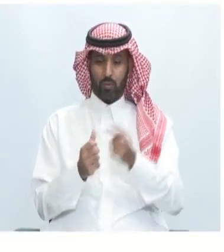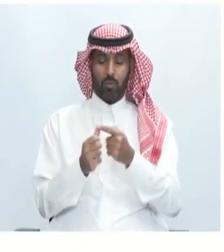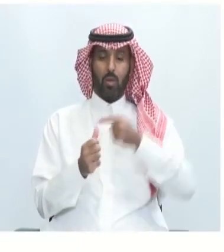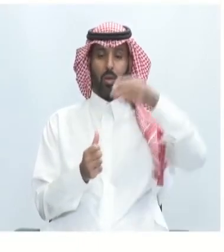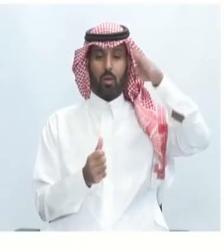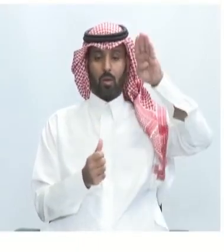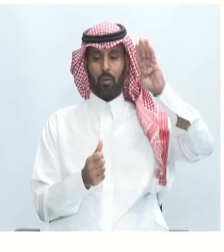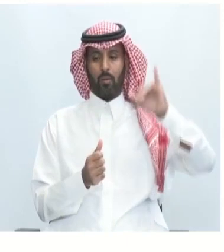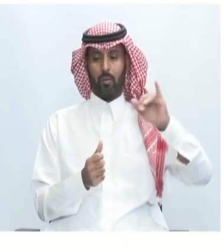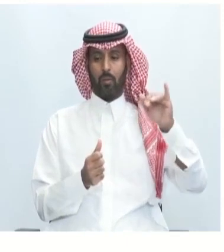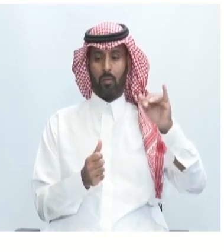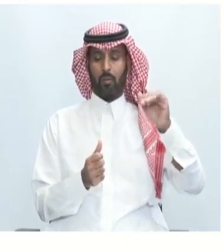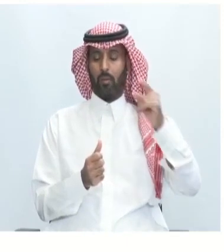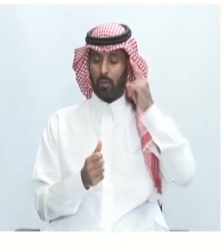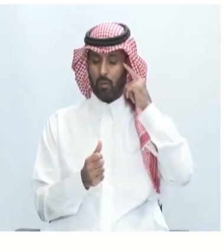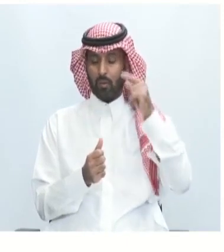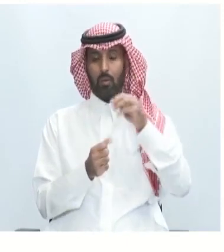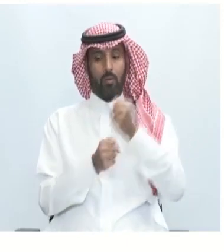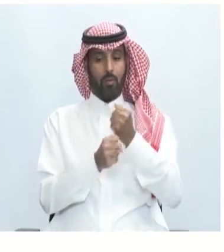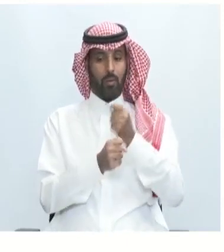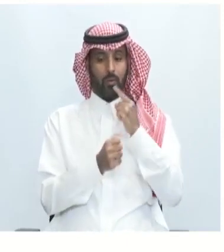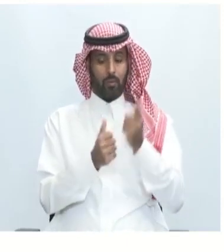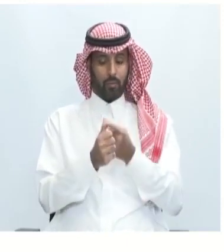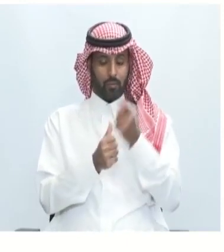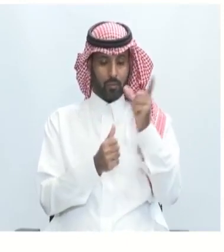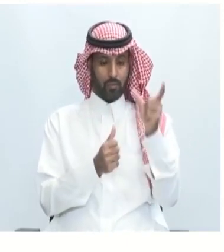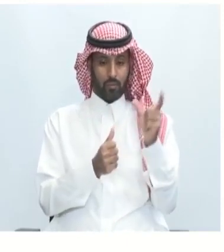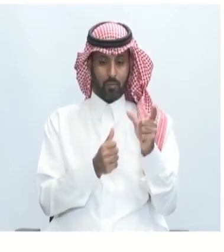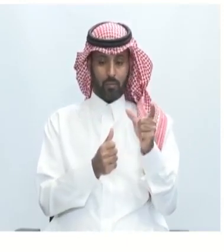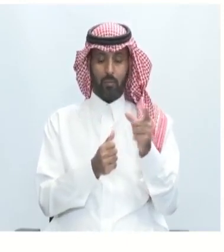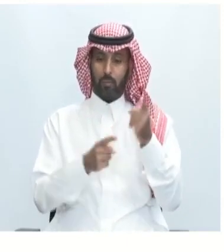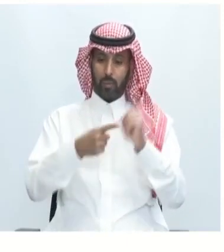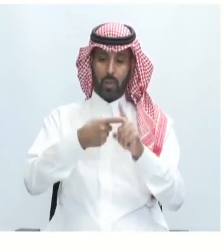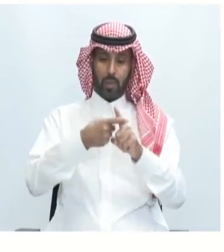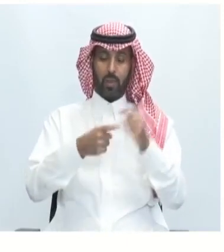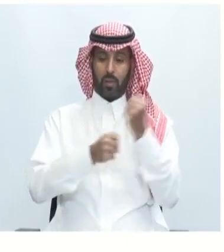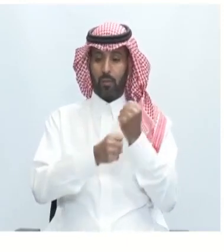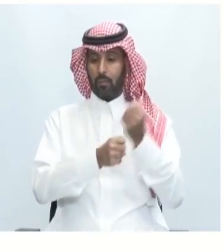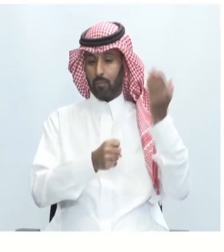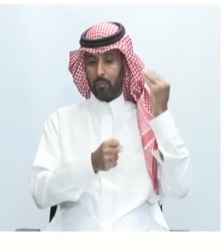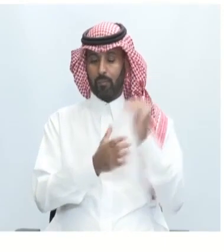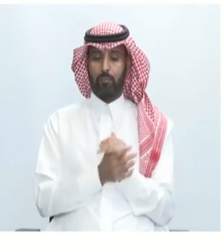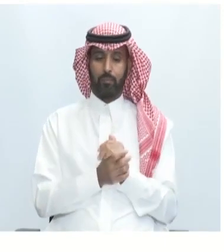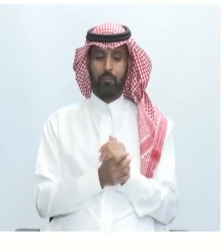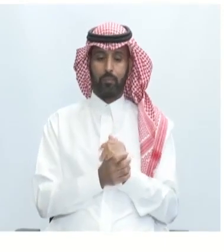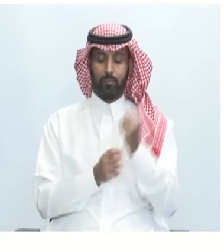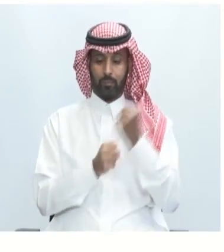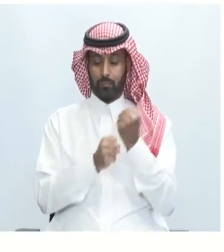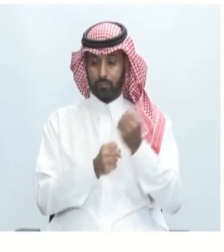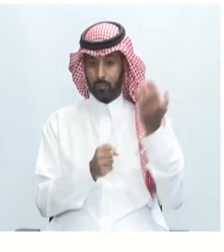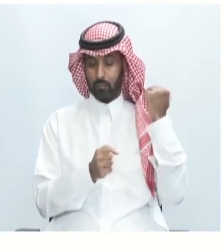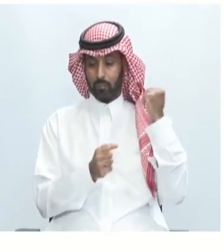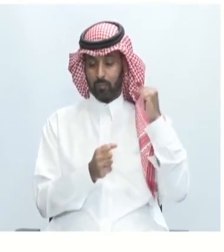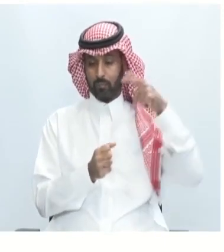be, any tense, verb to be, any tense, plus the past participle, plus the